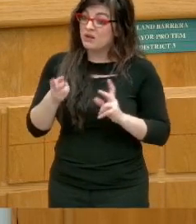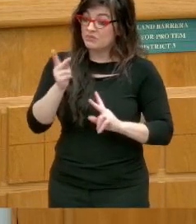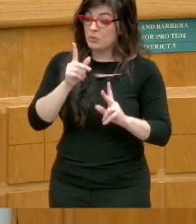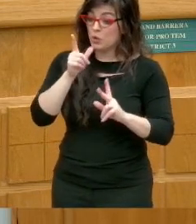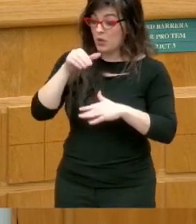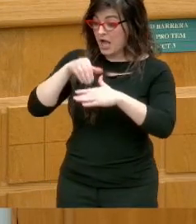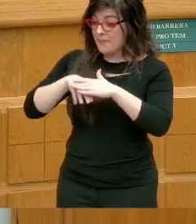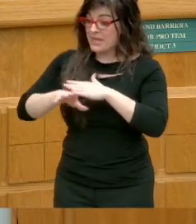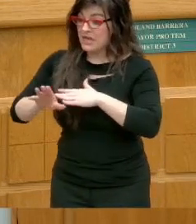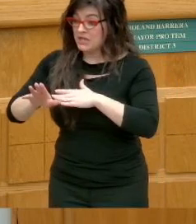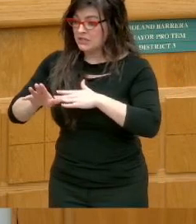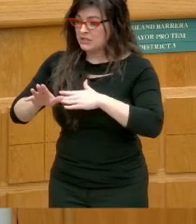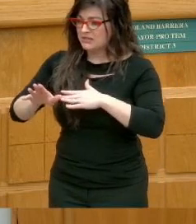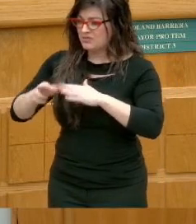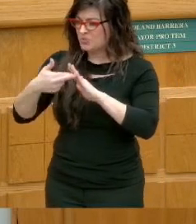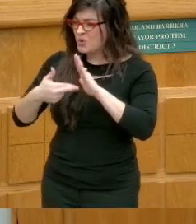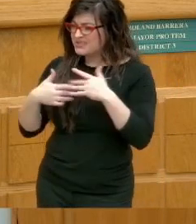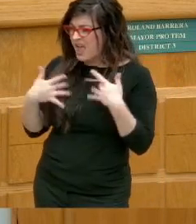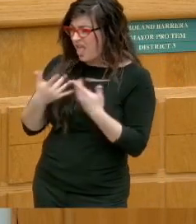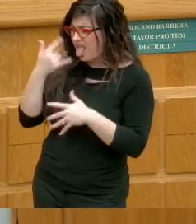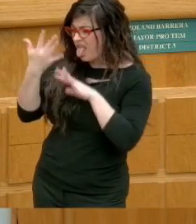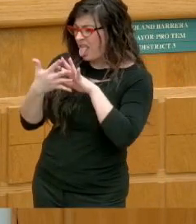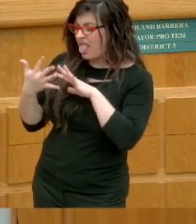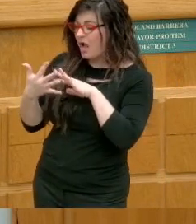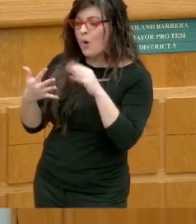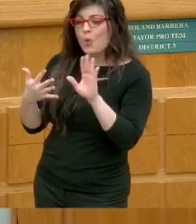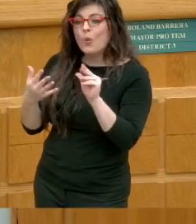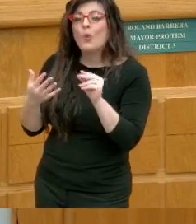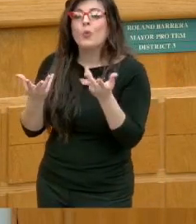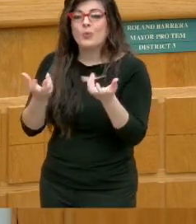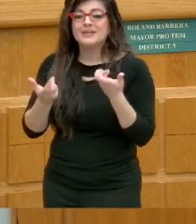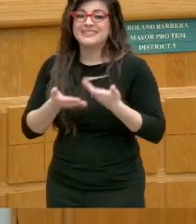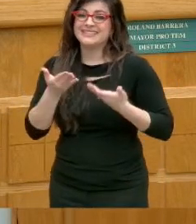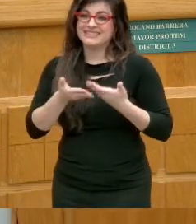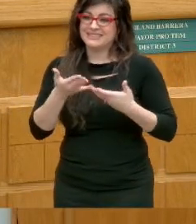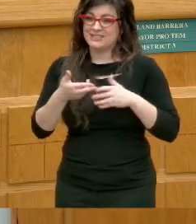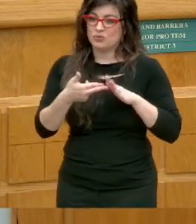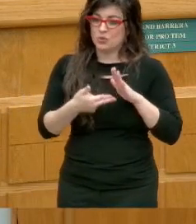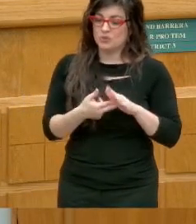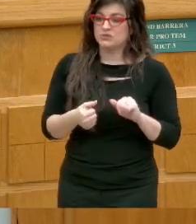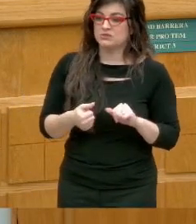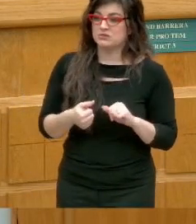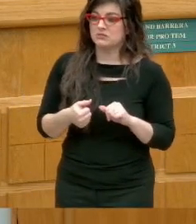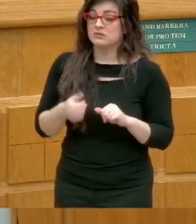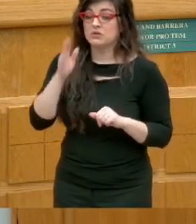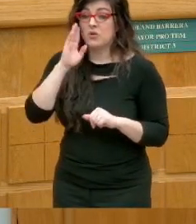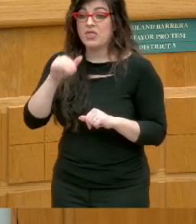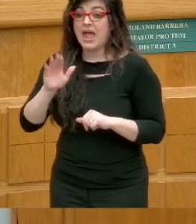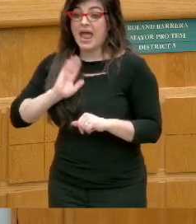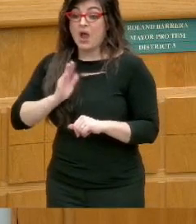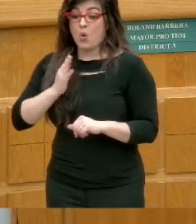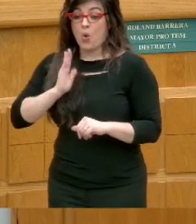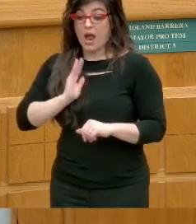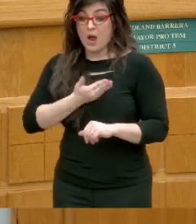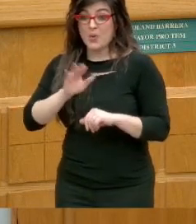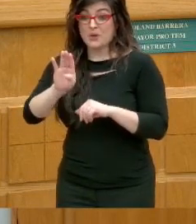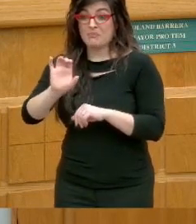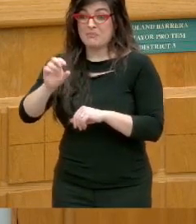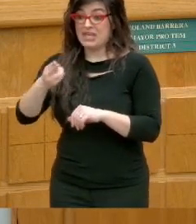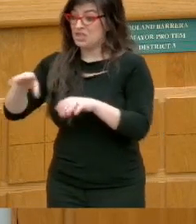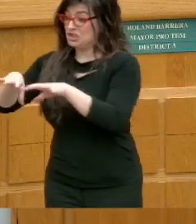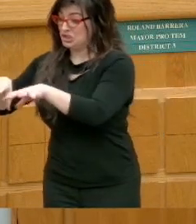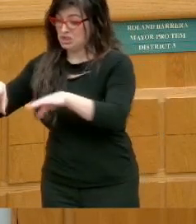understand. Our beaches are such that they don't stop, right? It doesn't, you have a federal beach, a national beach, next to